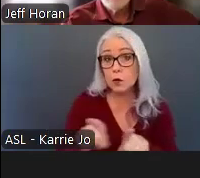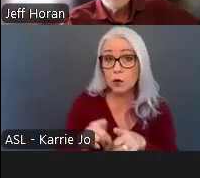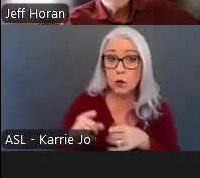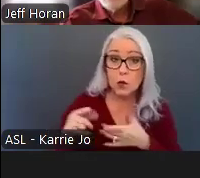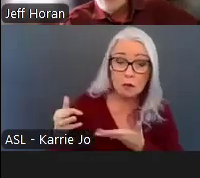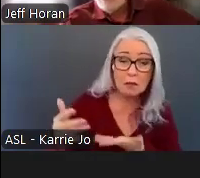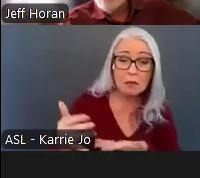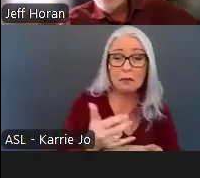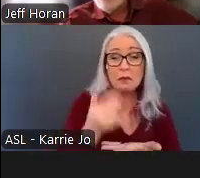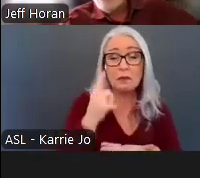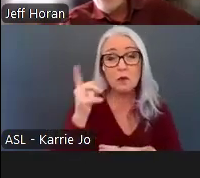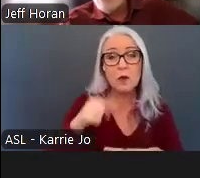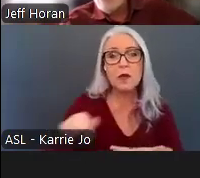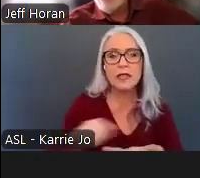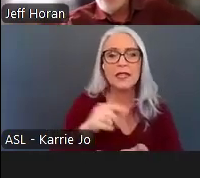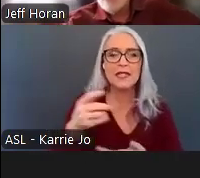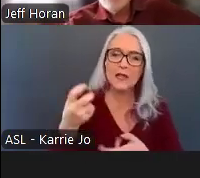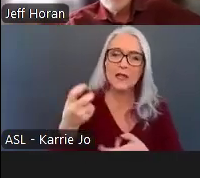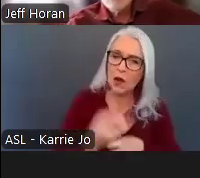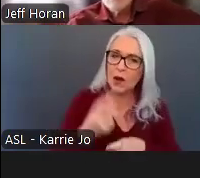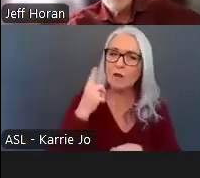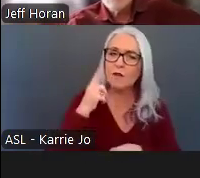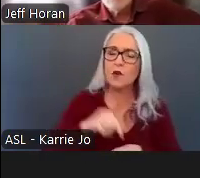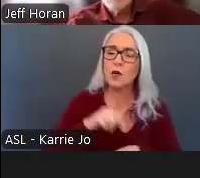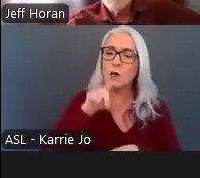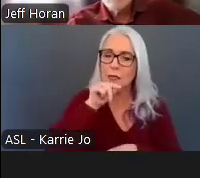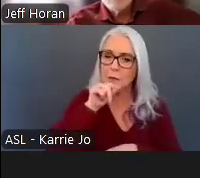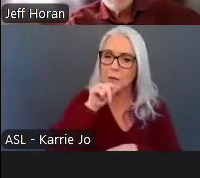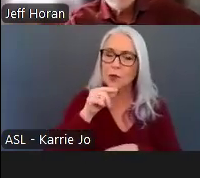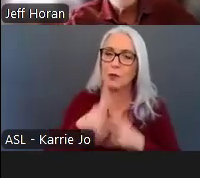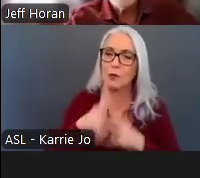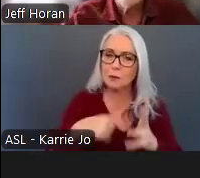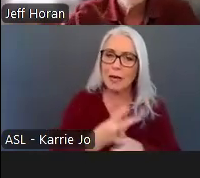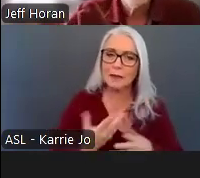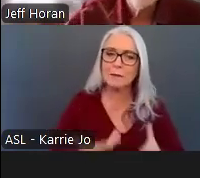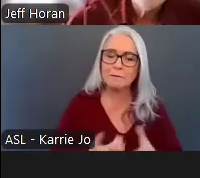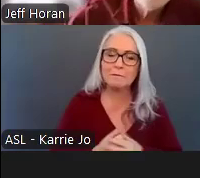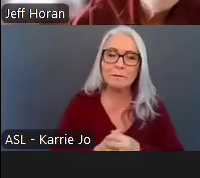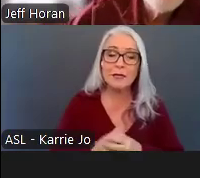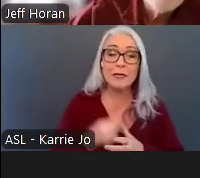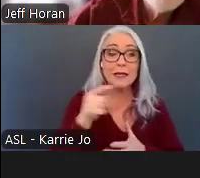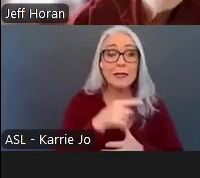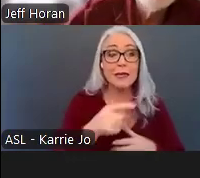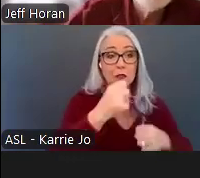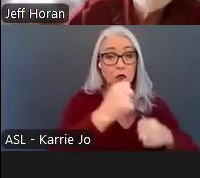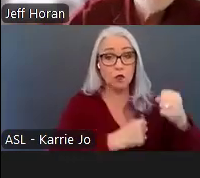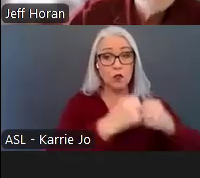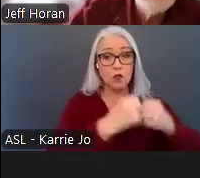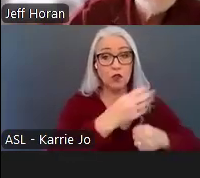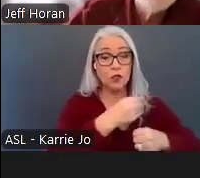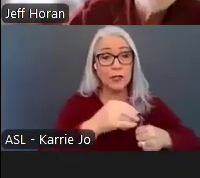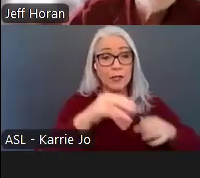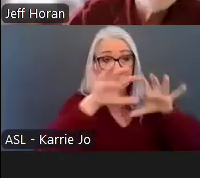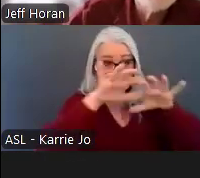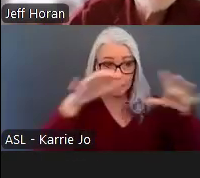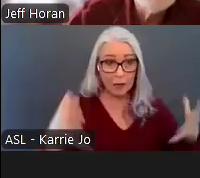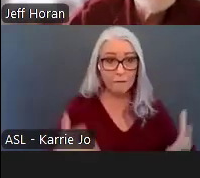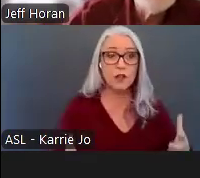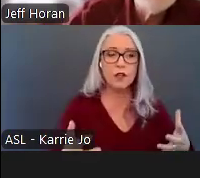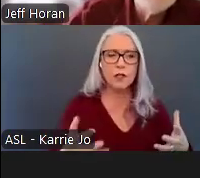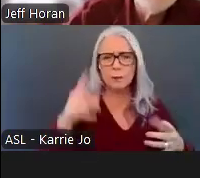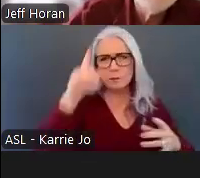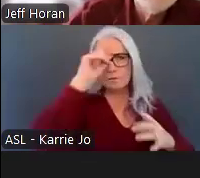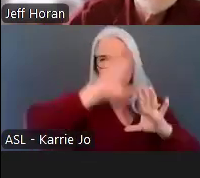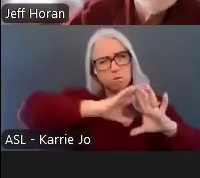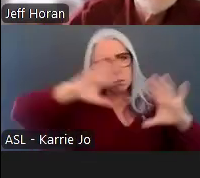declines in those species. Next slide, please. So that's structure and cover, one of the key concepts to think about for wildlife.